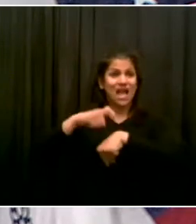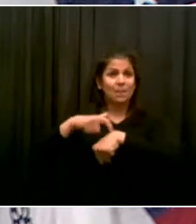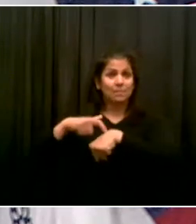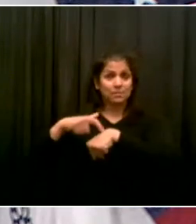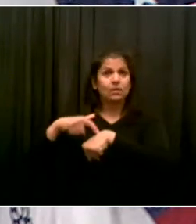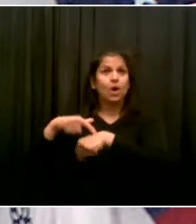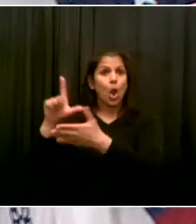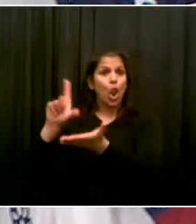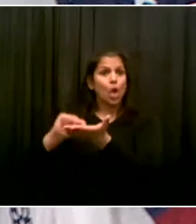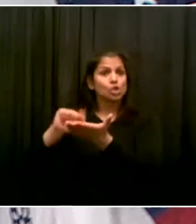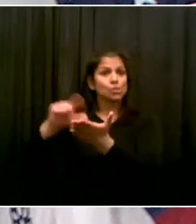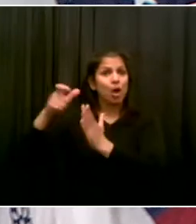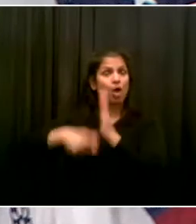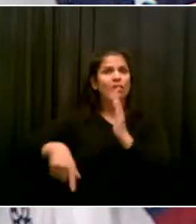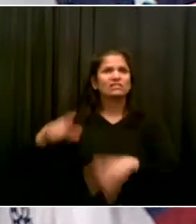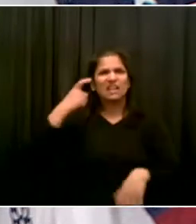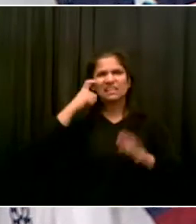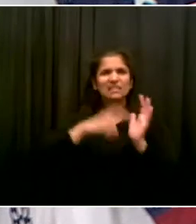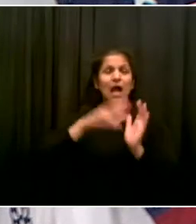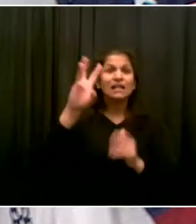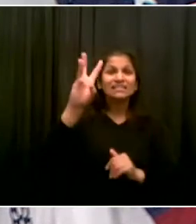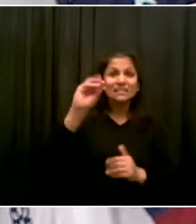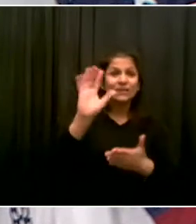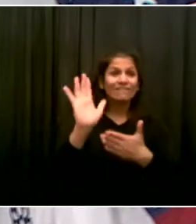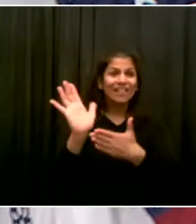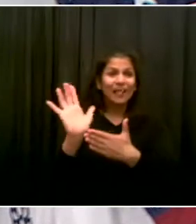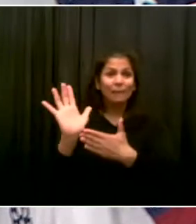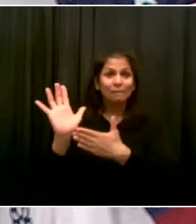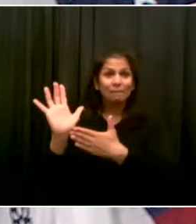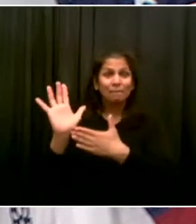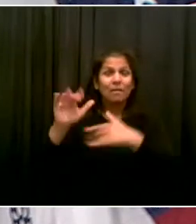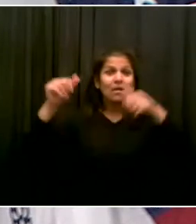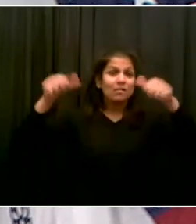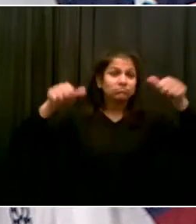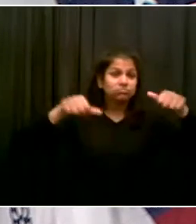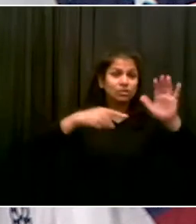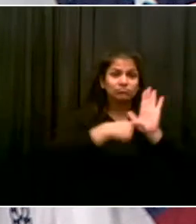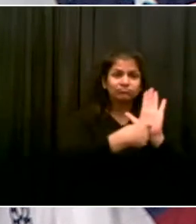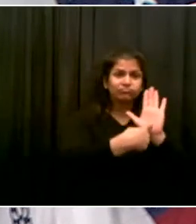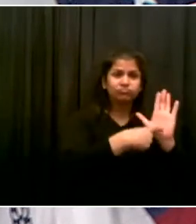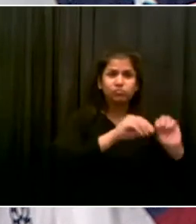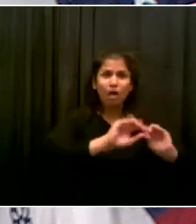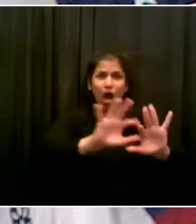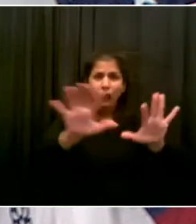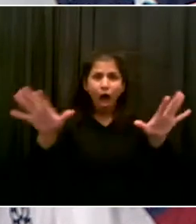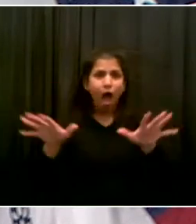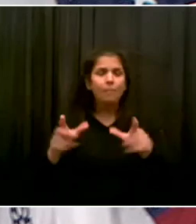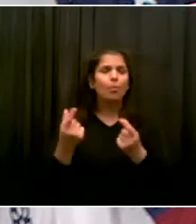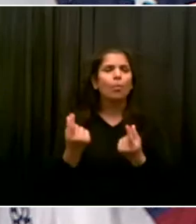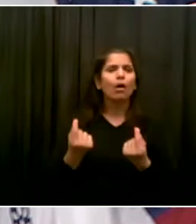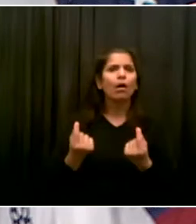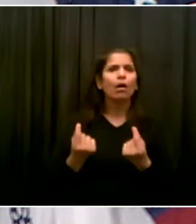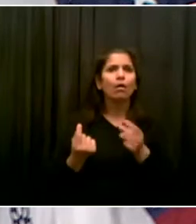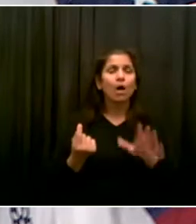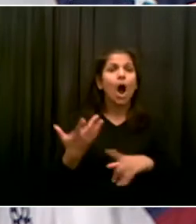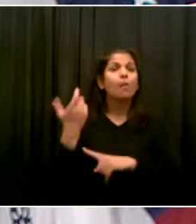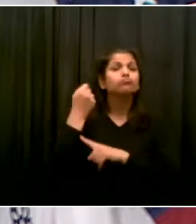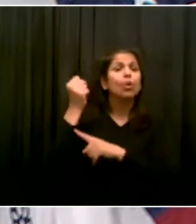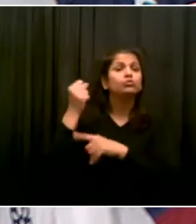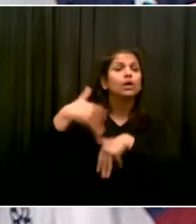of officers using alleged excessive force against protesters. And at the